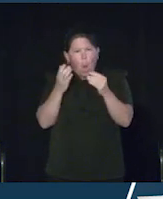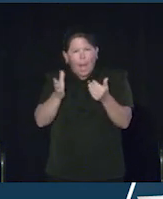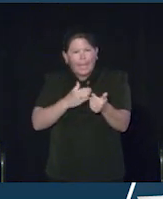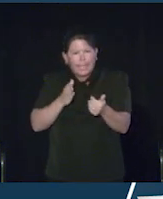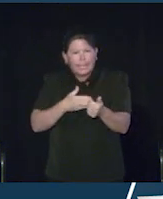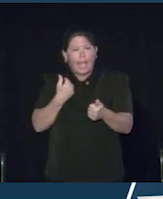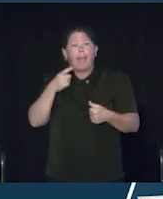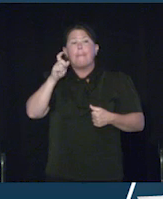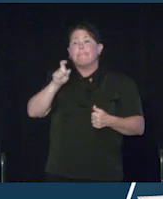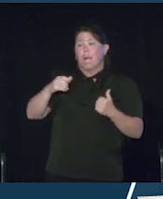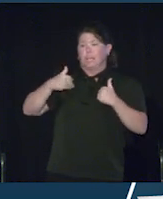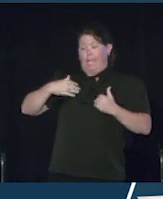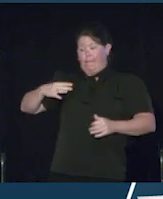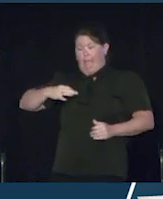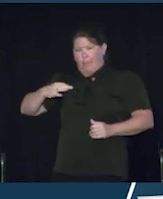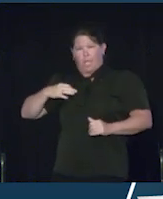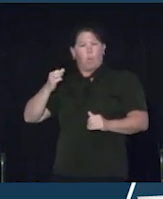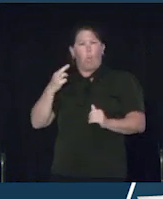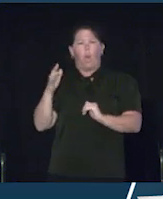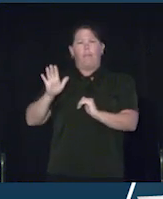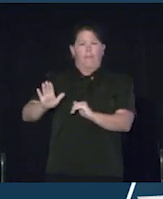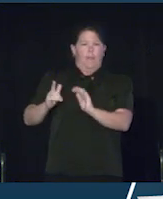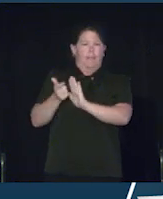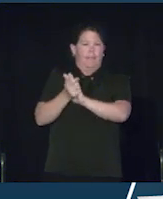by either the applicant or the legal representative.